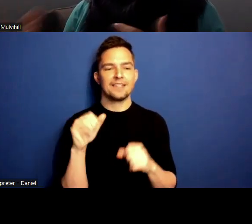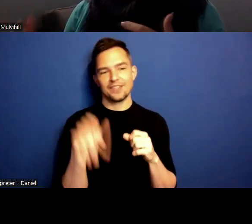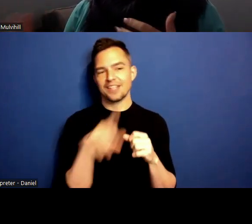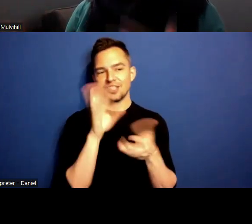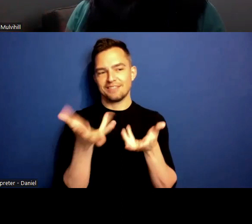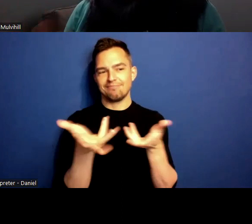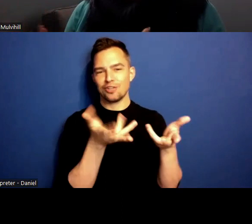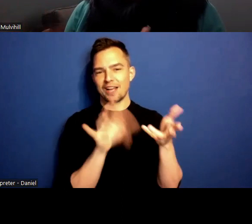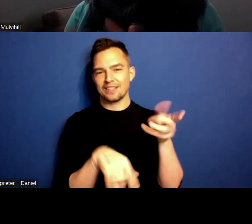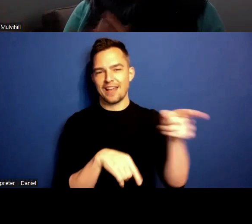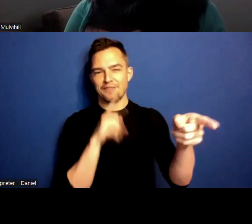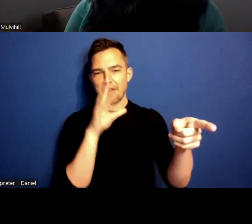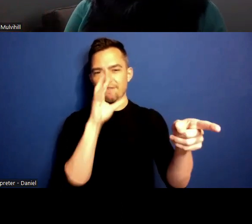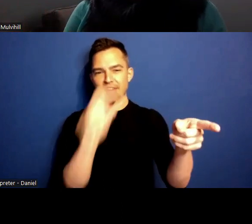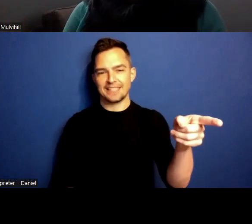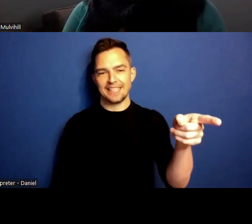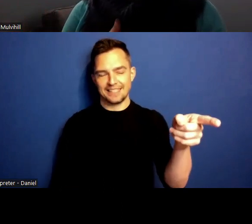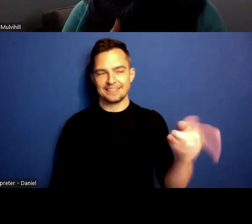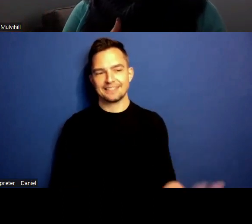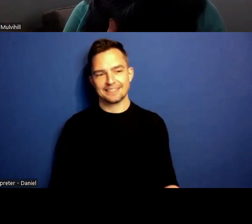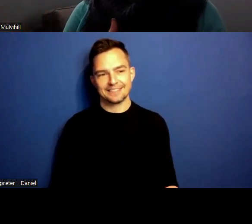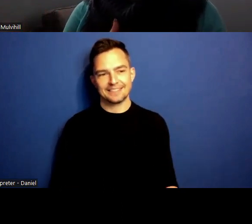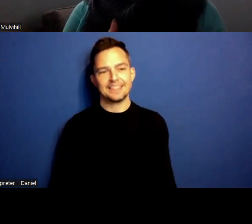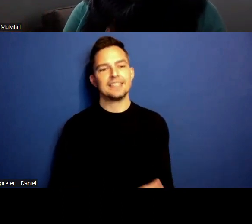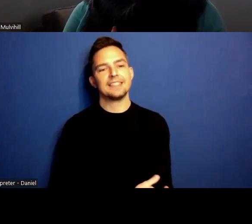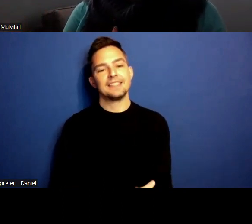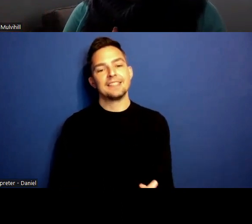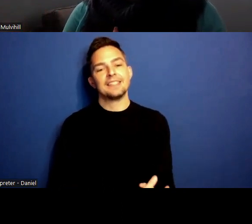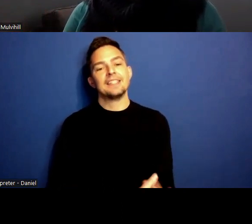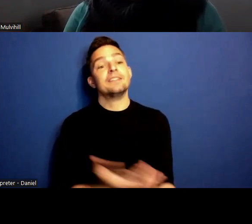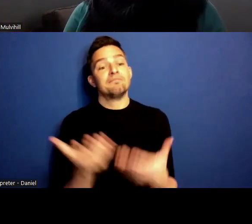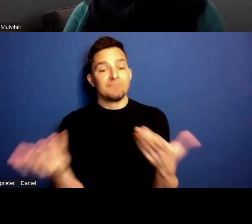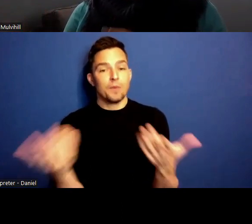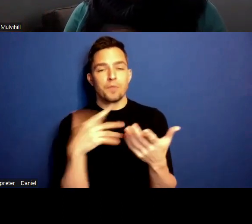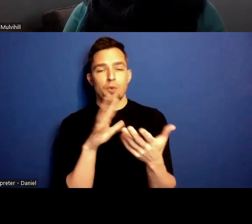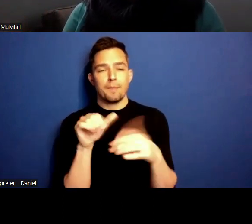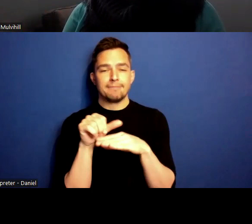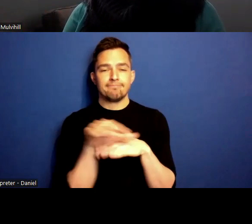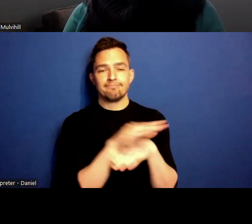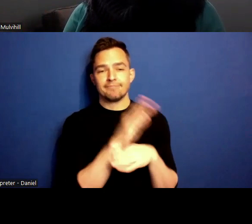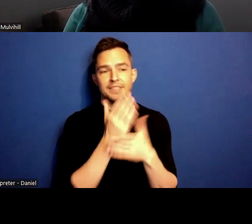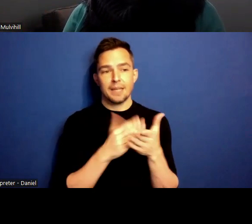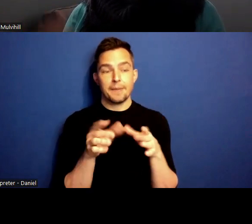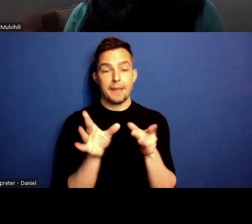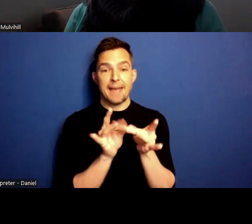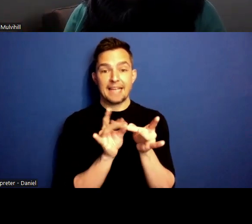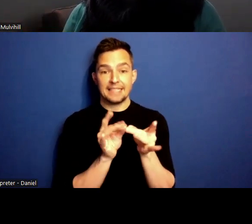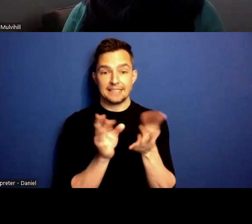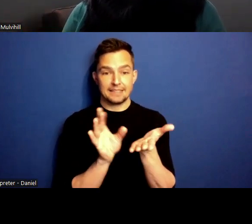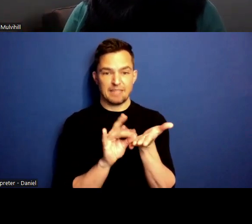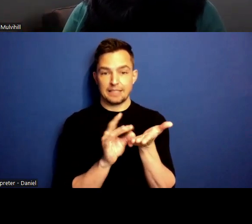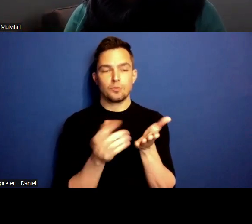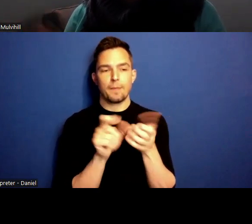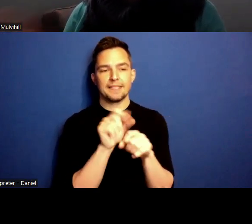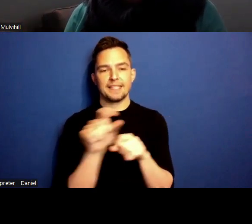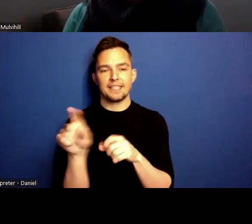has been really fascinating. And so we've actually been sending some of the magnets out to teachers as